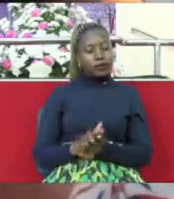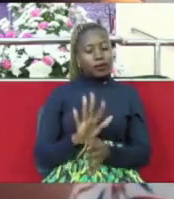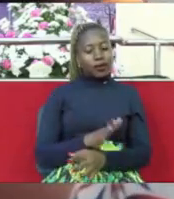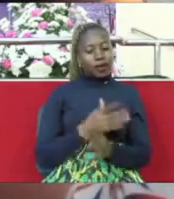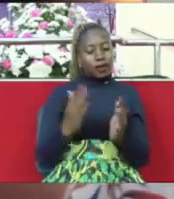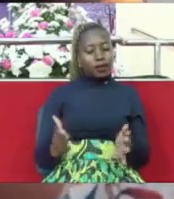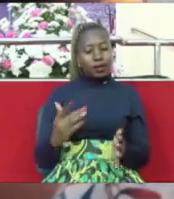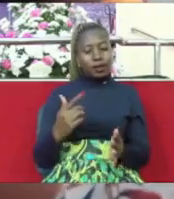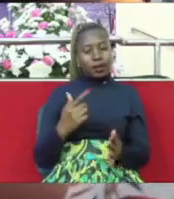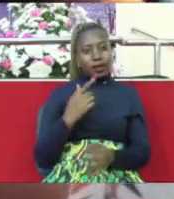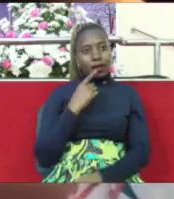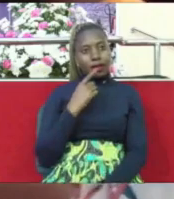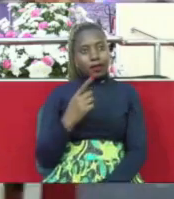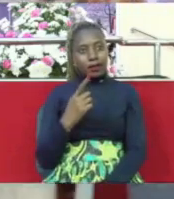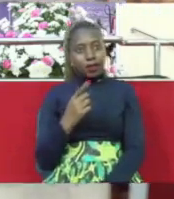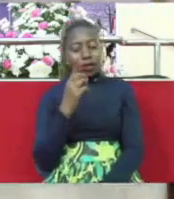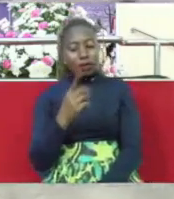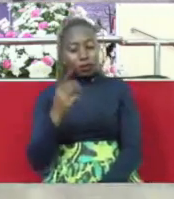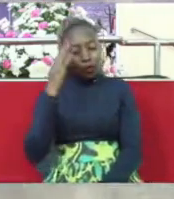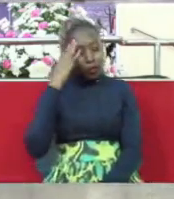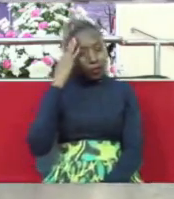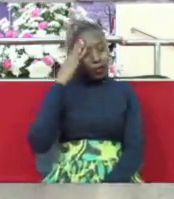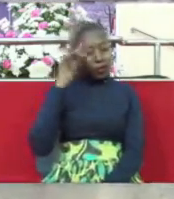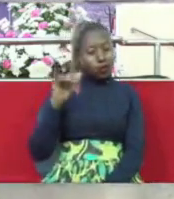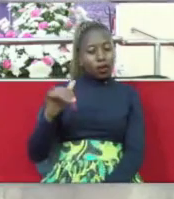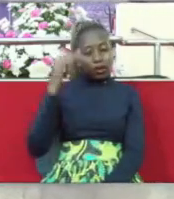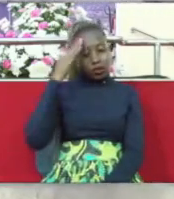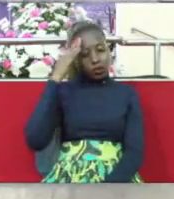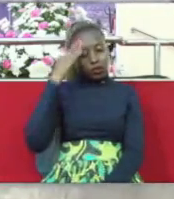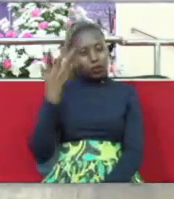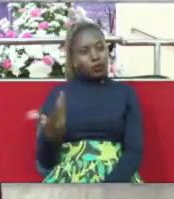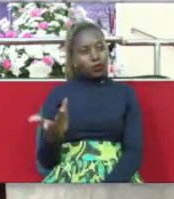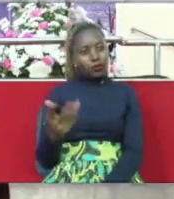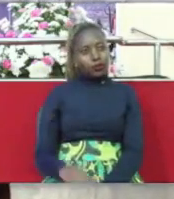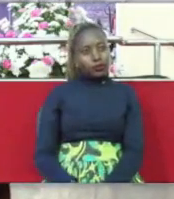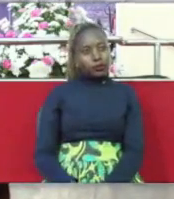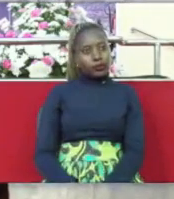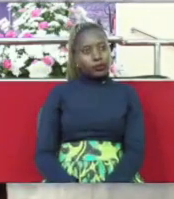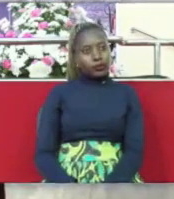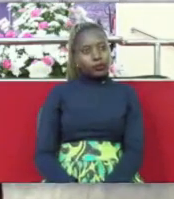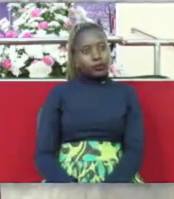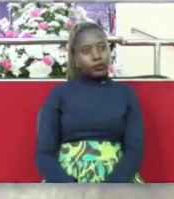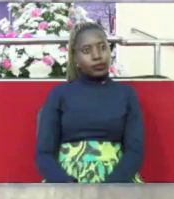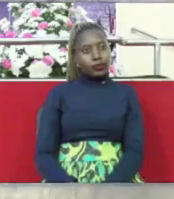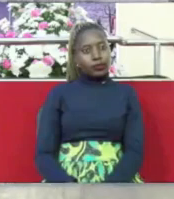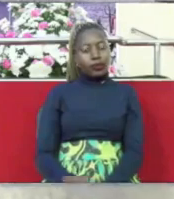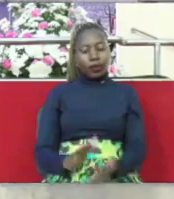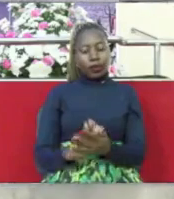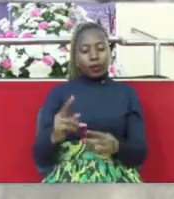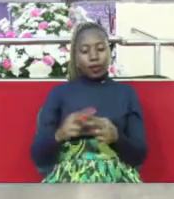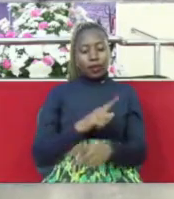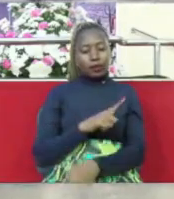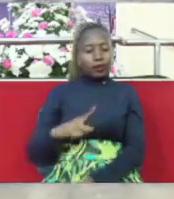I know that I know. Do you know that you know that you know? Na nazidi kusema najua na najua. Je, wewe unafahamu kwamba unajua? Praise the name of the Lord.